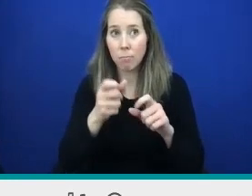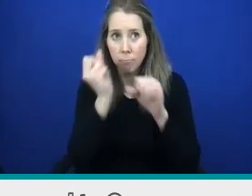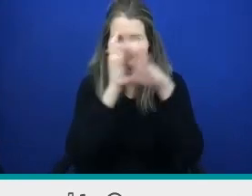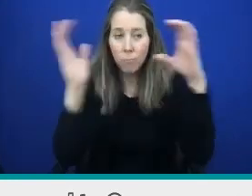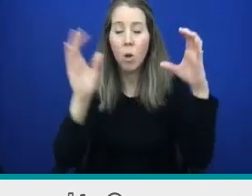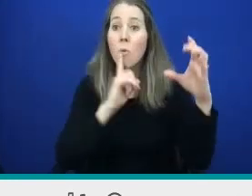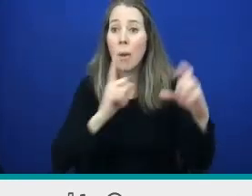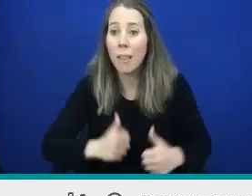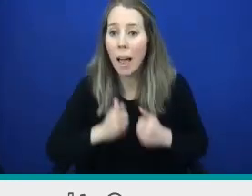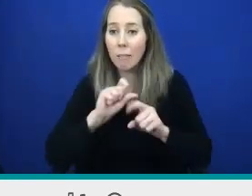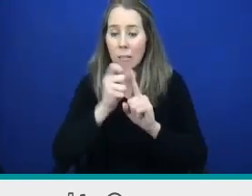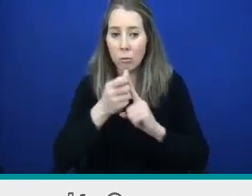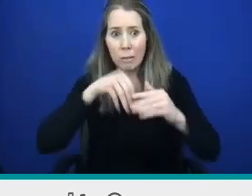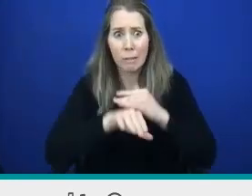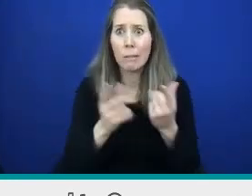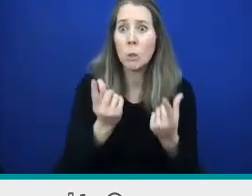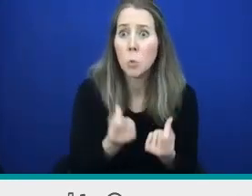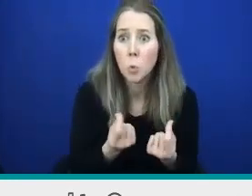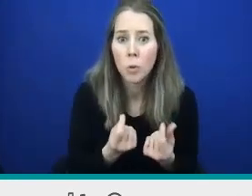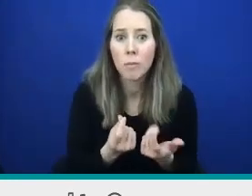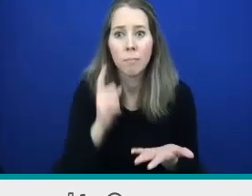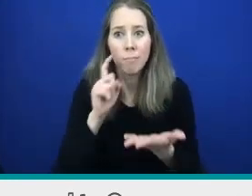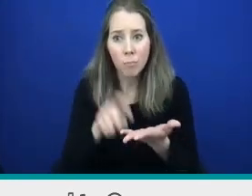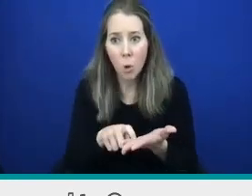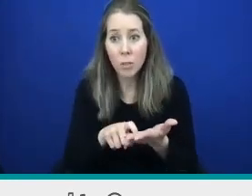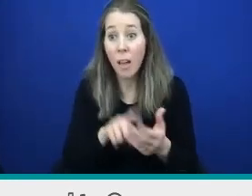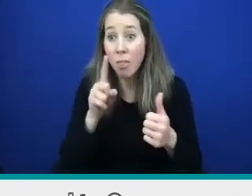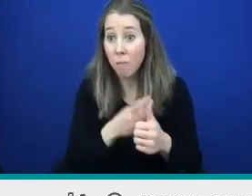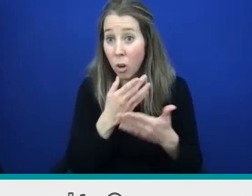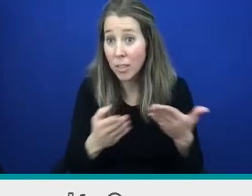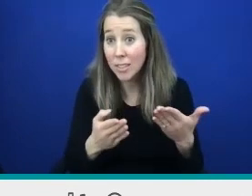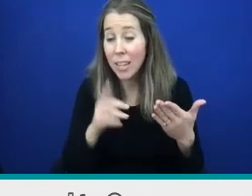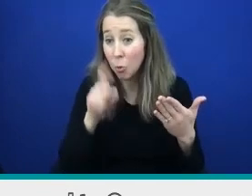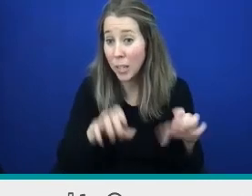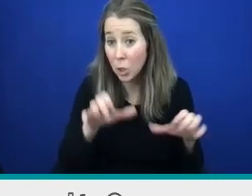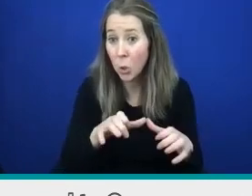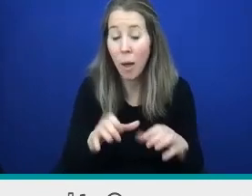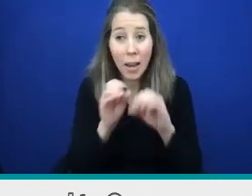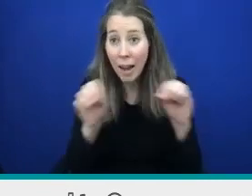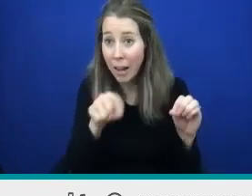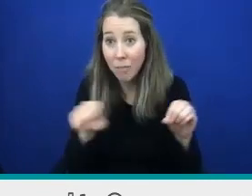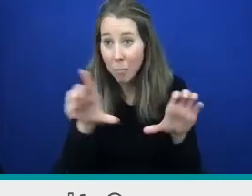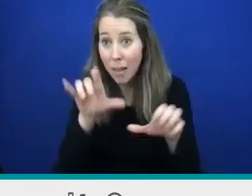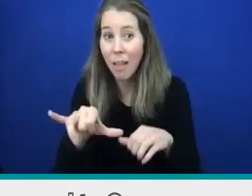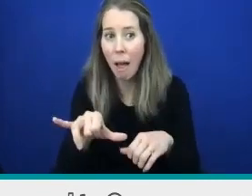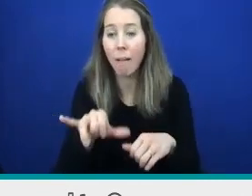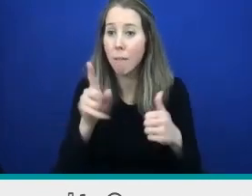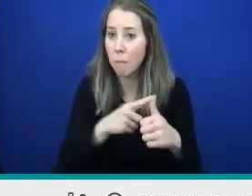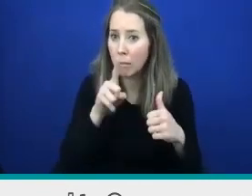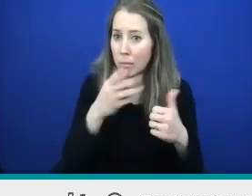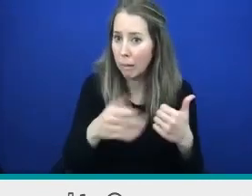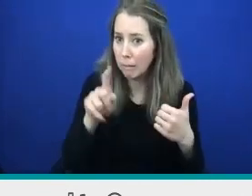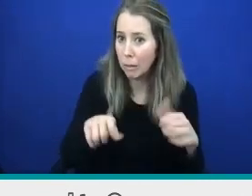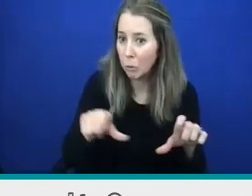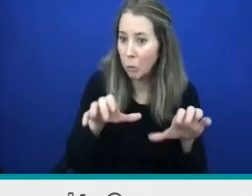life scenario. And you notice that none of them actually did the first thing that you would actually need to do as a nurse, which is call for help. And